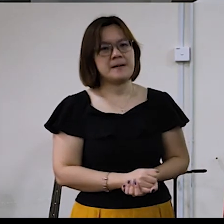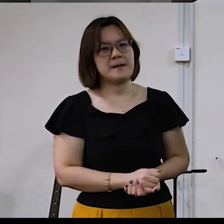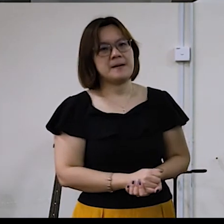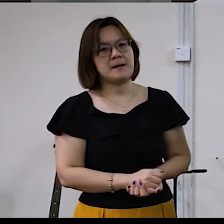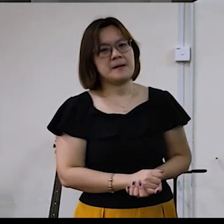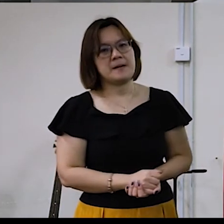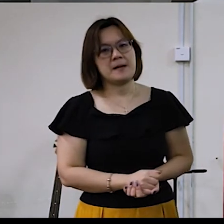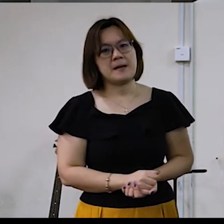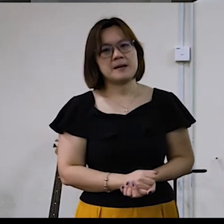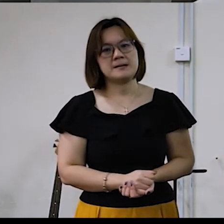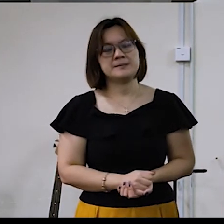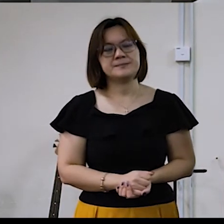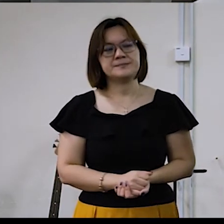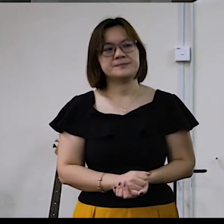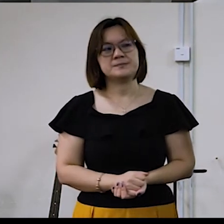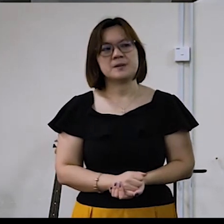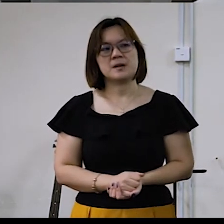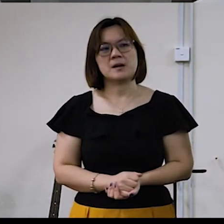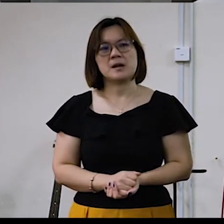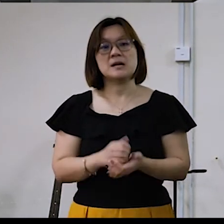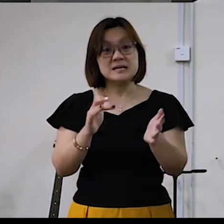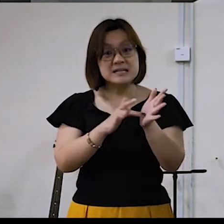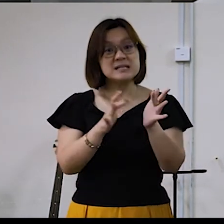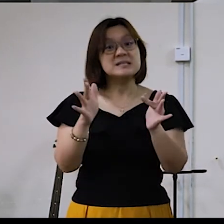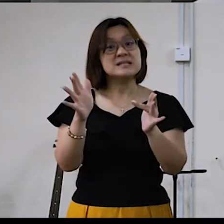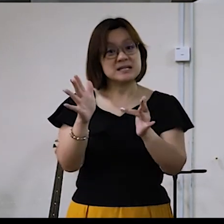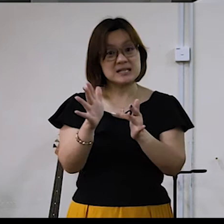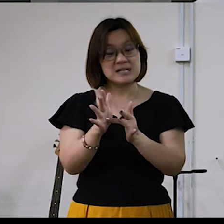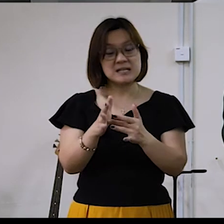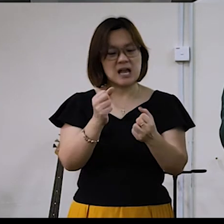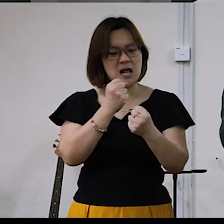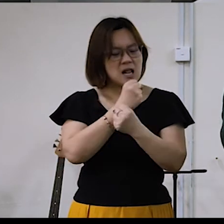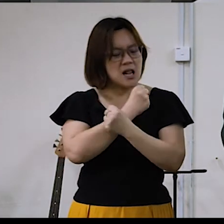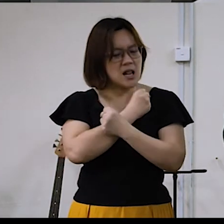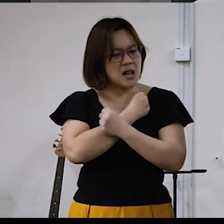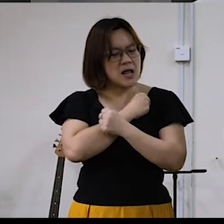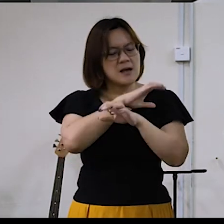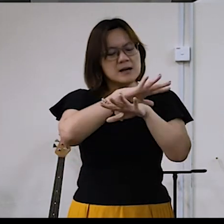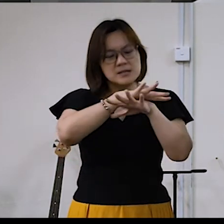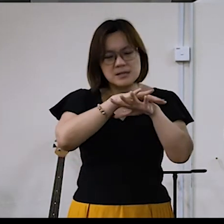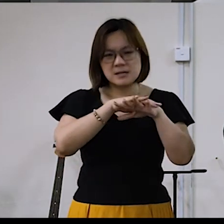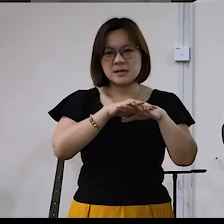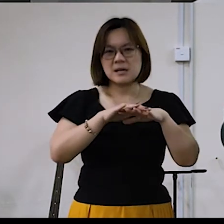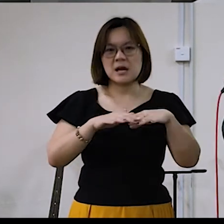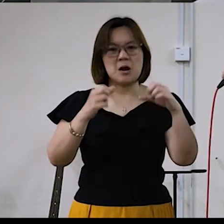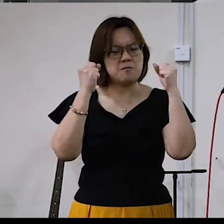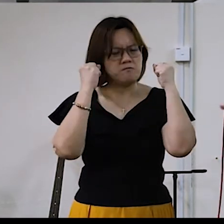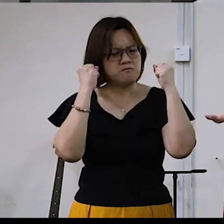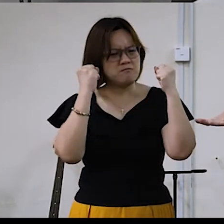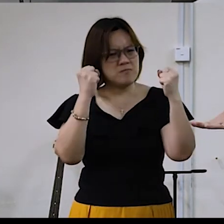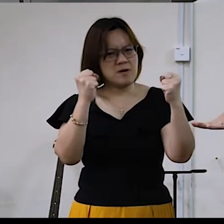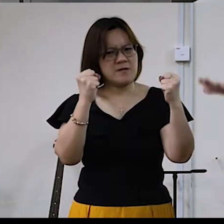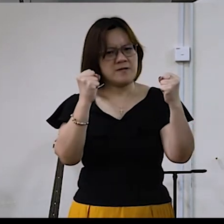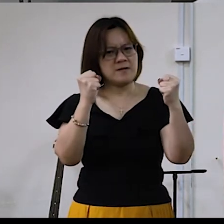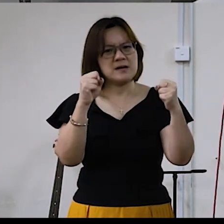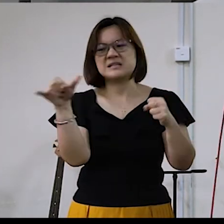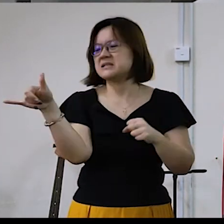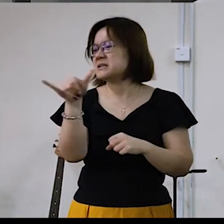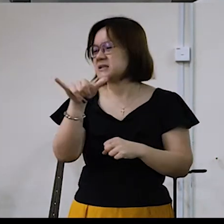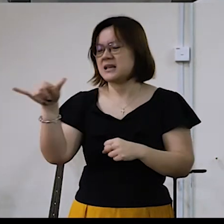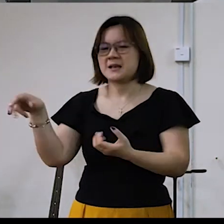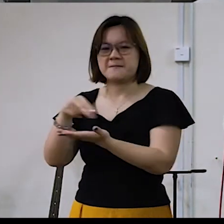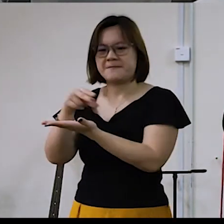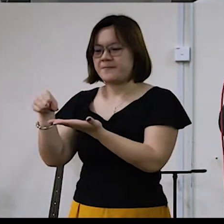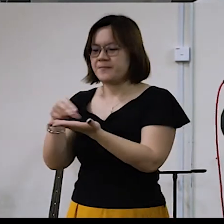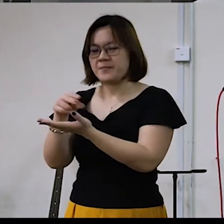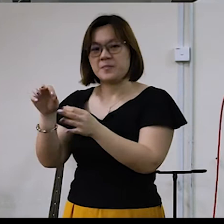know how sweet Jesus is? You know how gentle Jesus is? You know how powerful Jesus is? You know Jesus can walk on water? Who can say